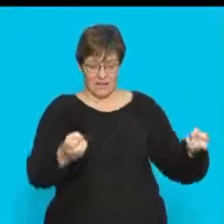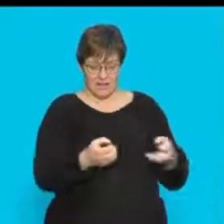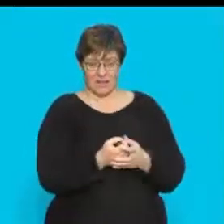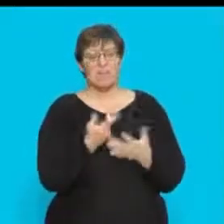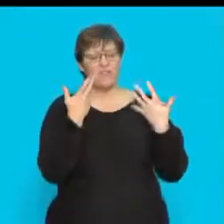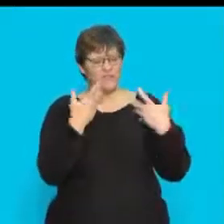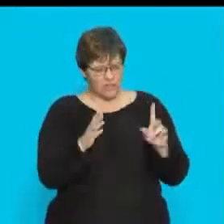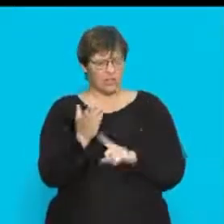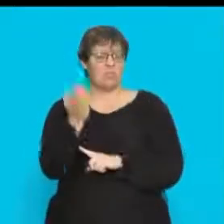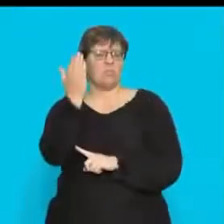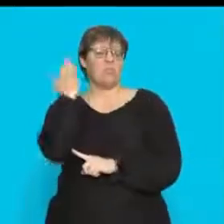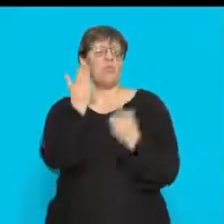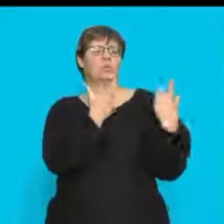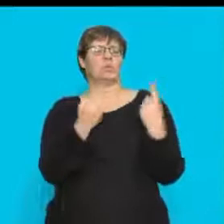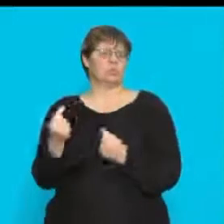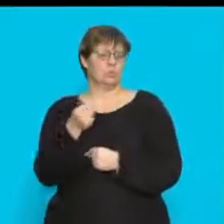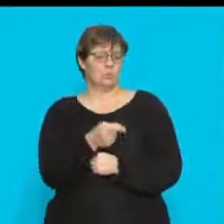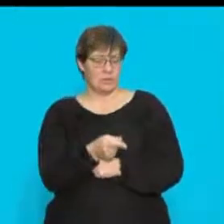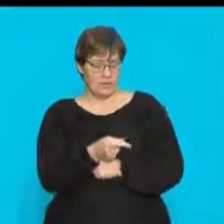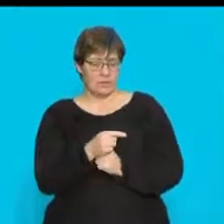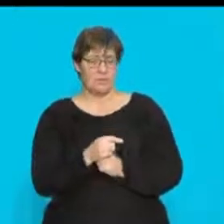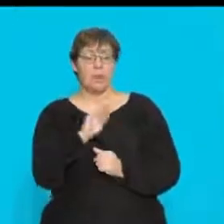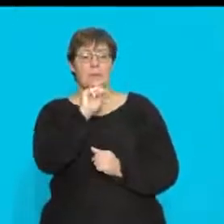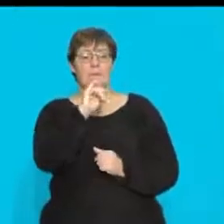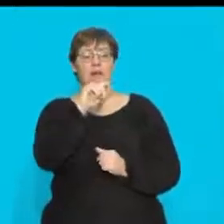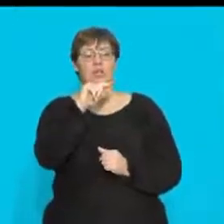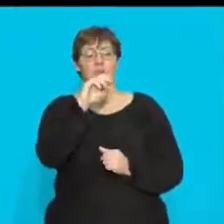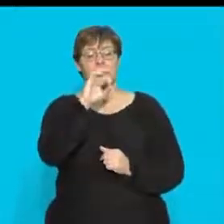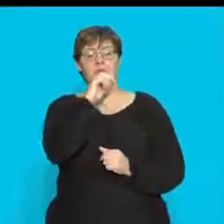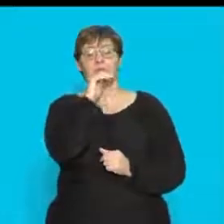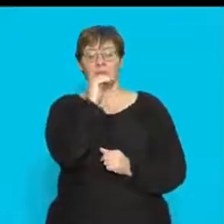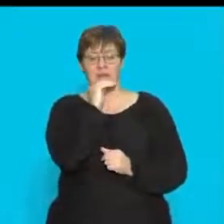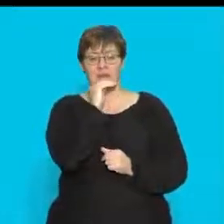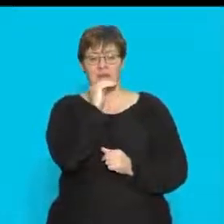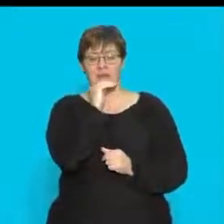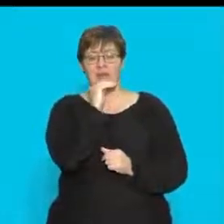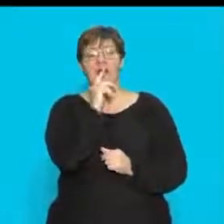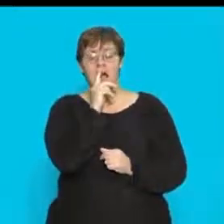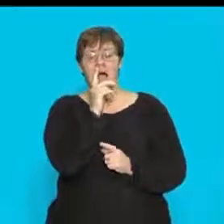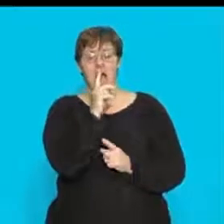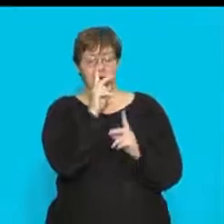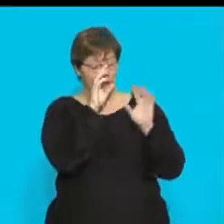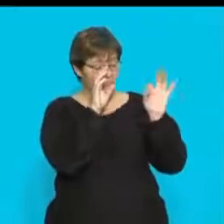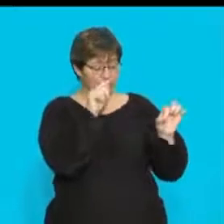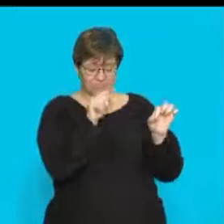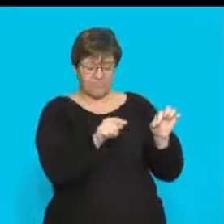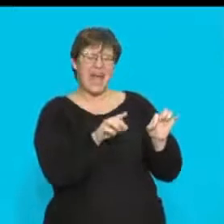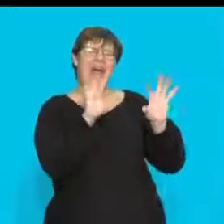you guys have probably done mitosis before, and mitosis means to make